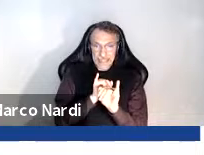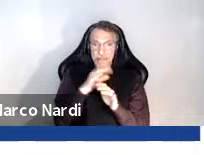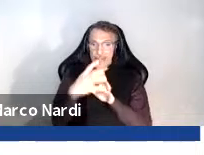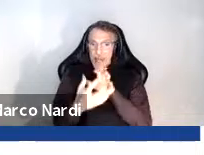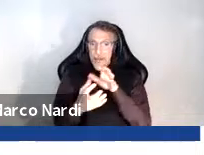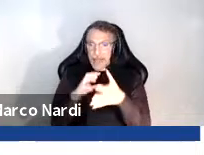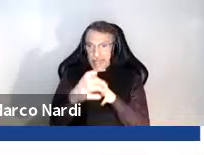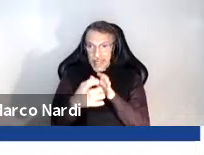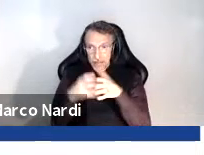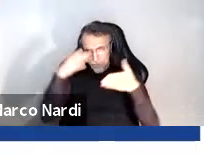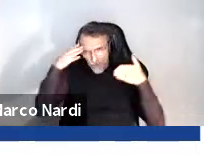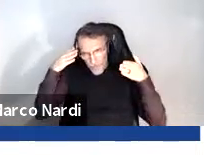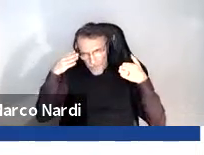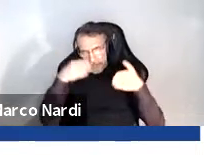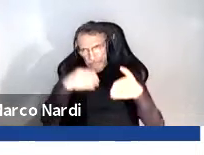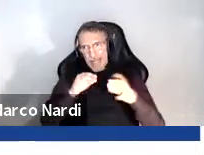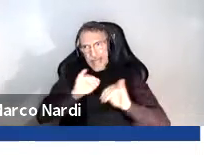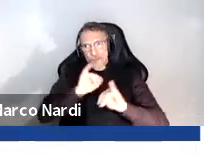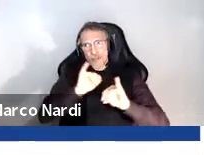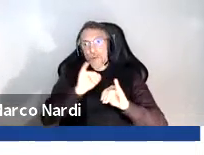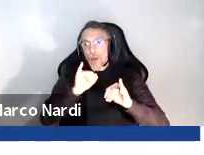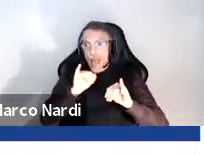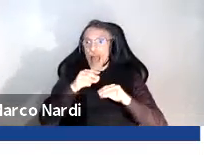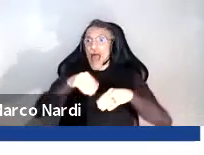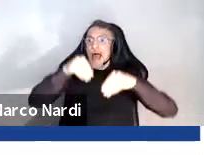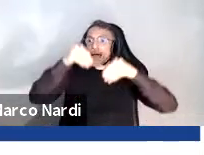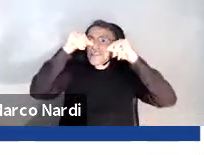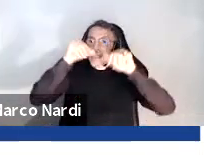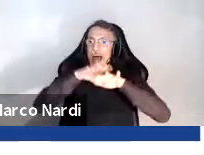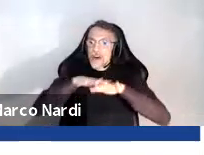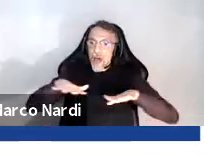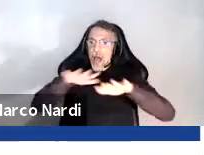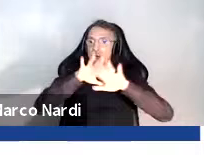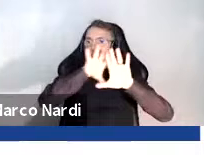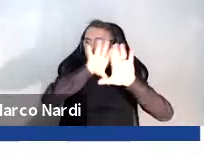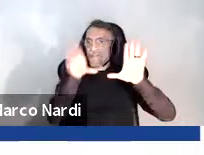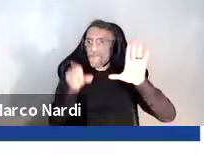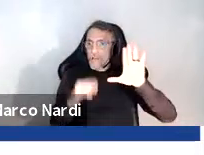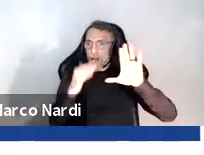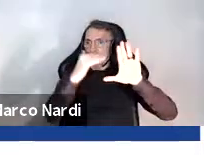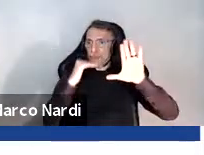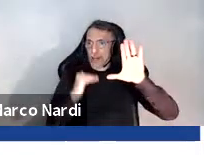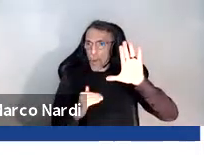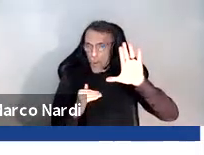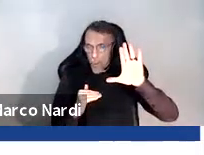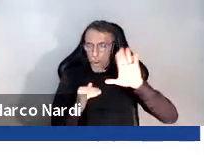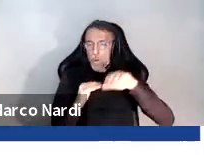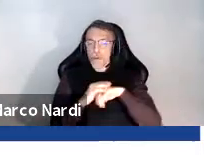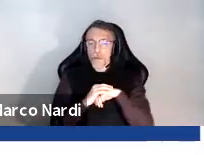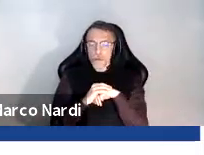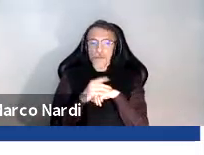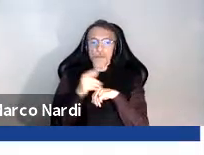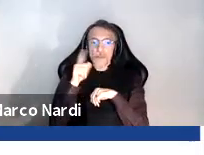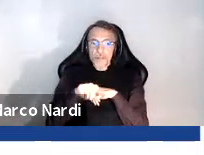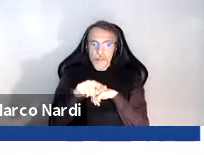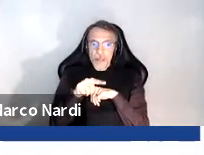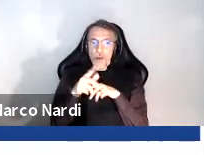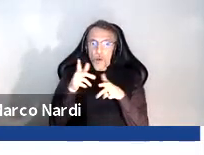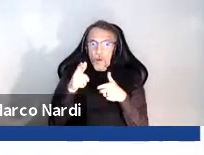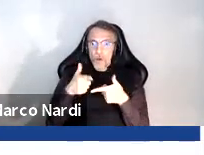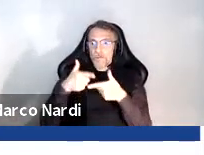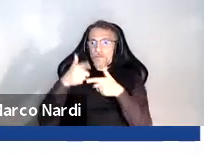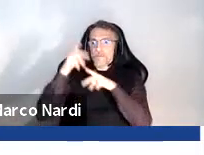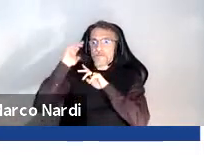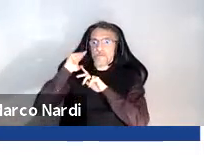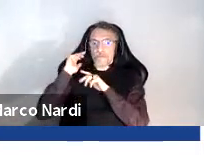were concentrated in sub-Saharan Africa. With the pandemic, the problem of extreme debt returns back to